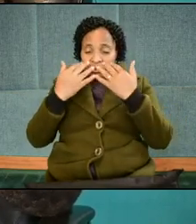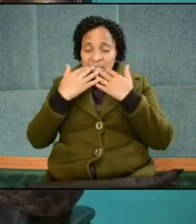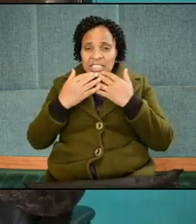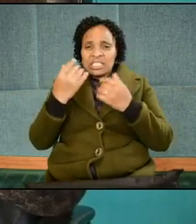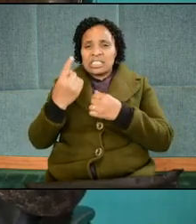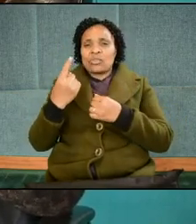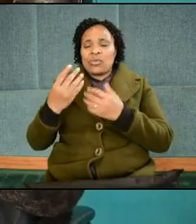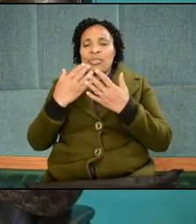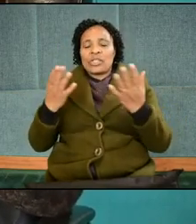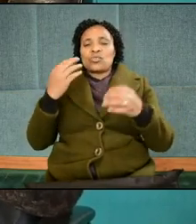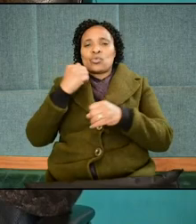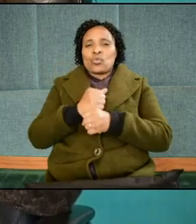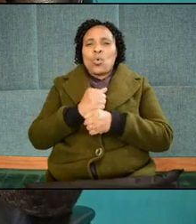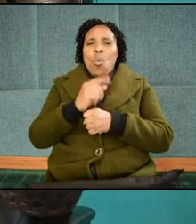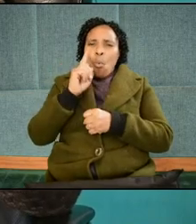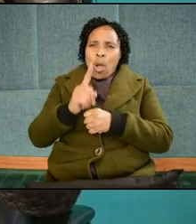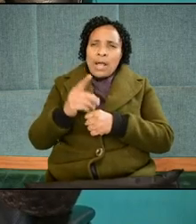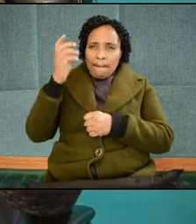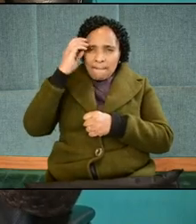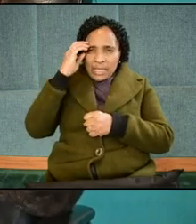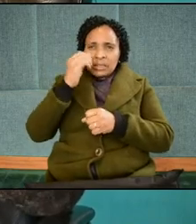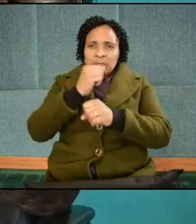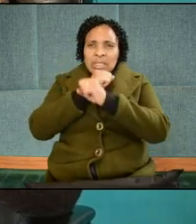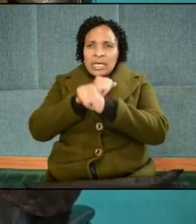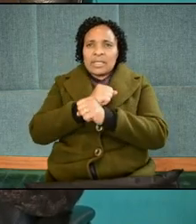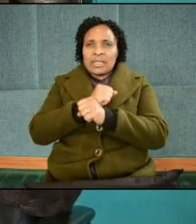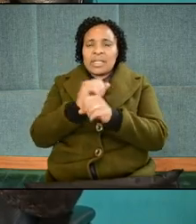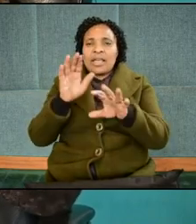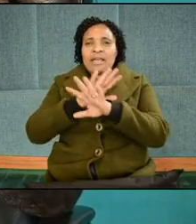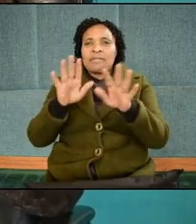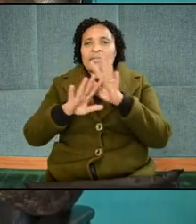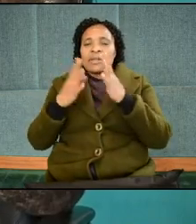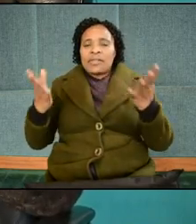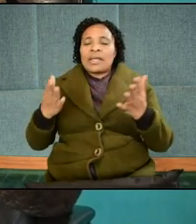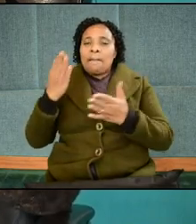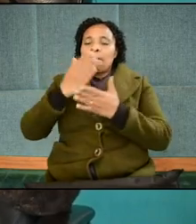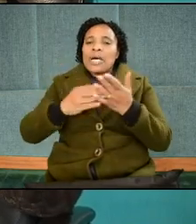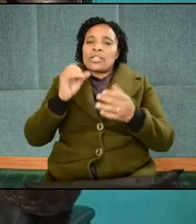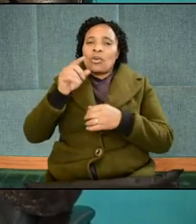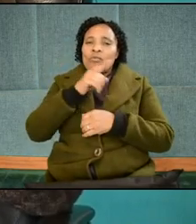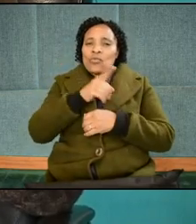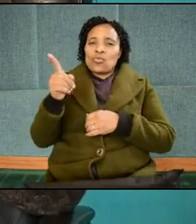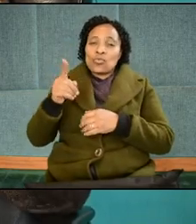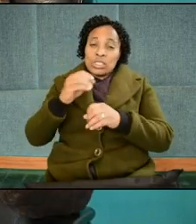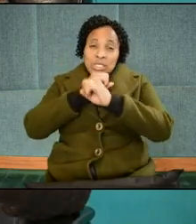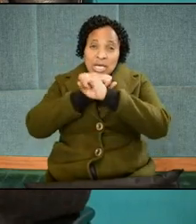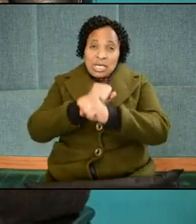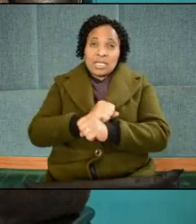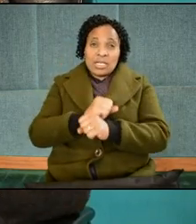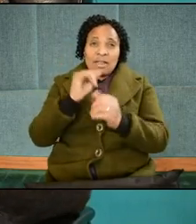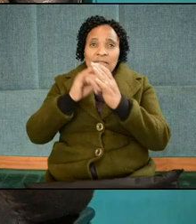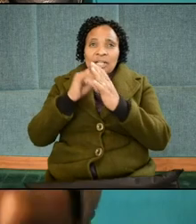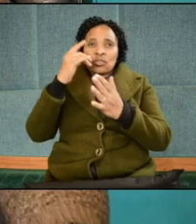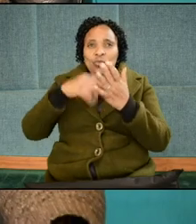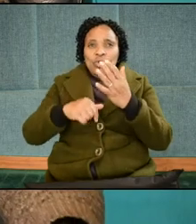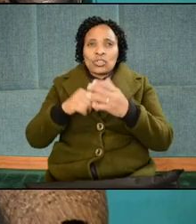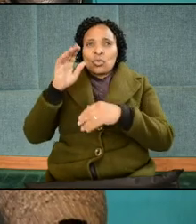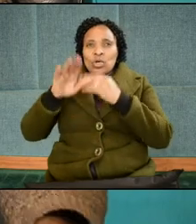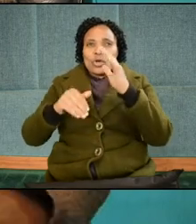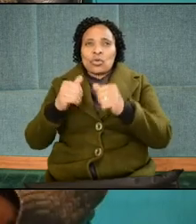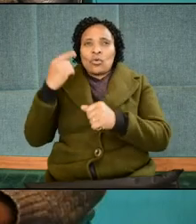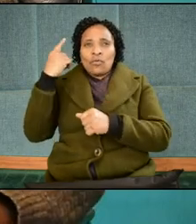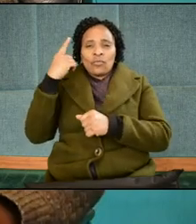thing you do. Now, once your mind is guarded, every part of you is guarded, and that is what we are called to